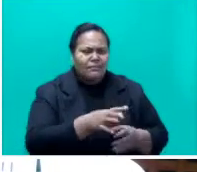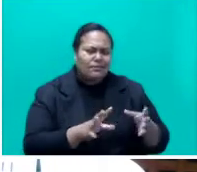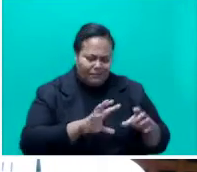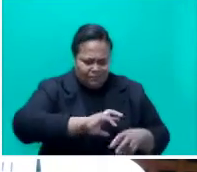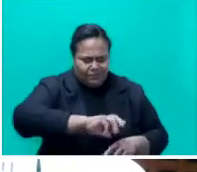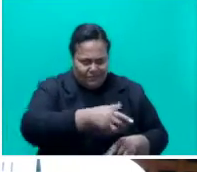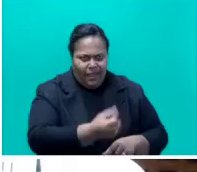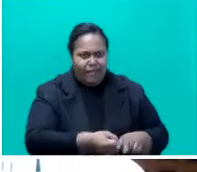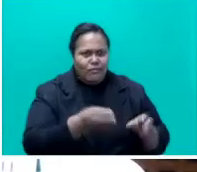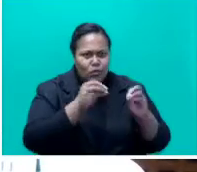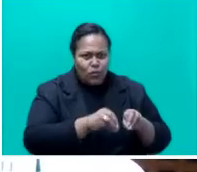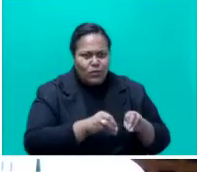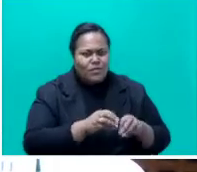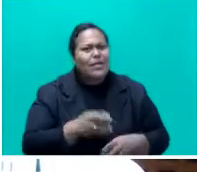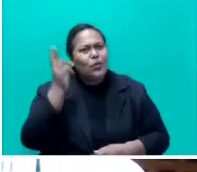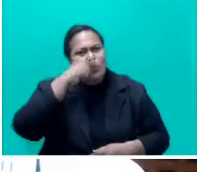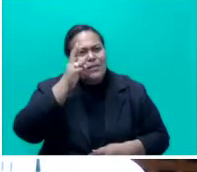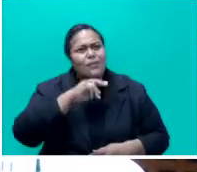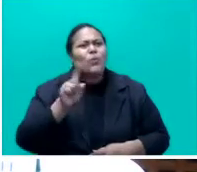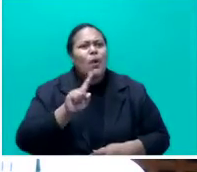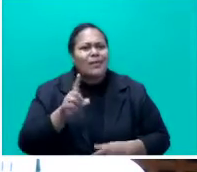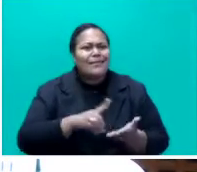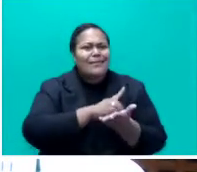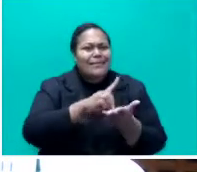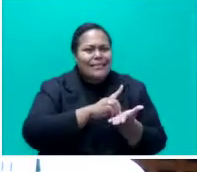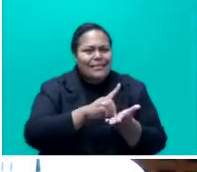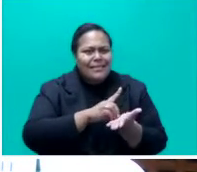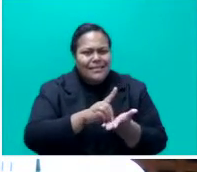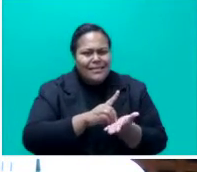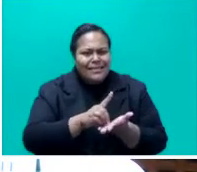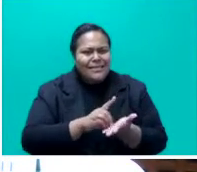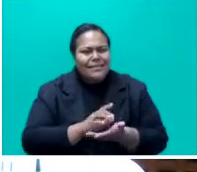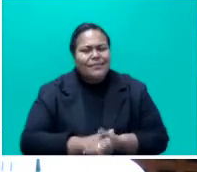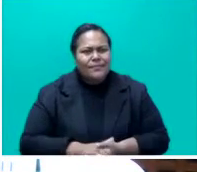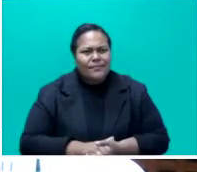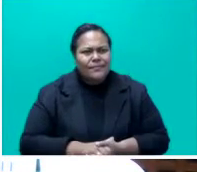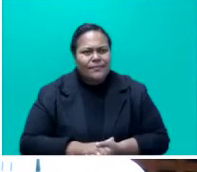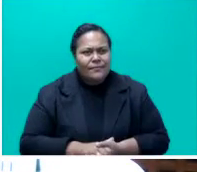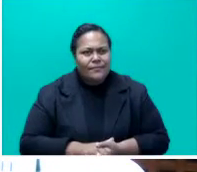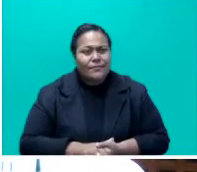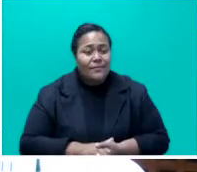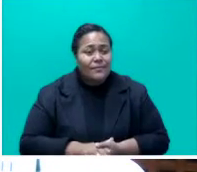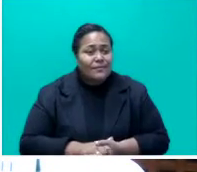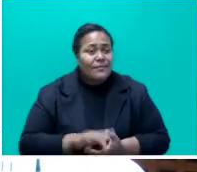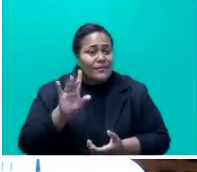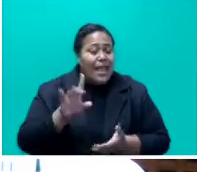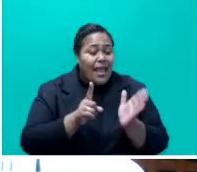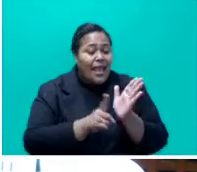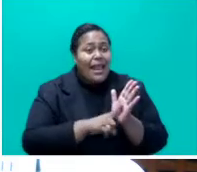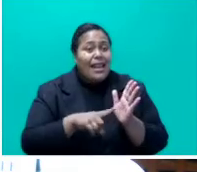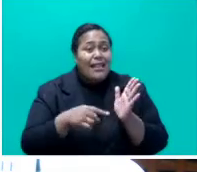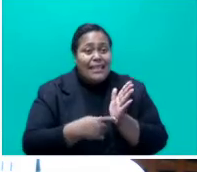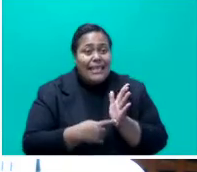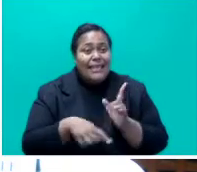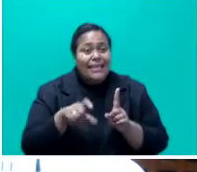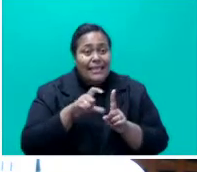the risks of waterborne diseases, particularly LTDD, we have that information with the Ministry of Health,